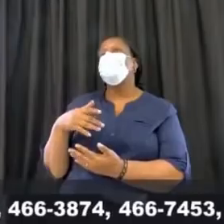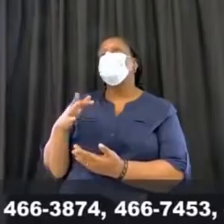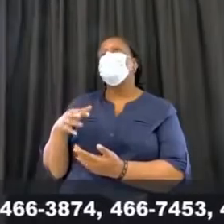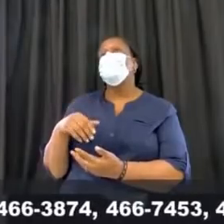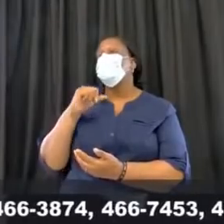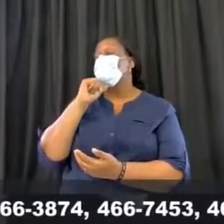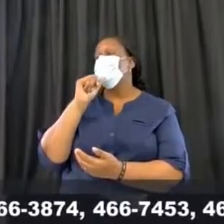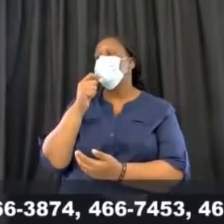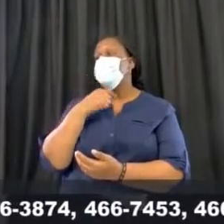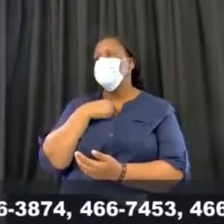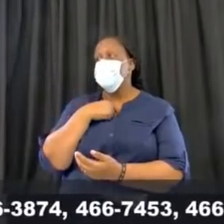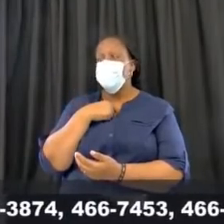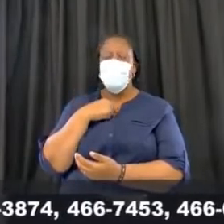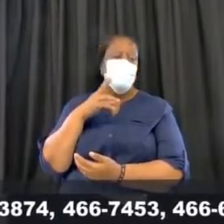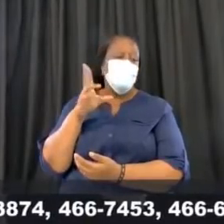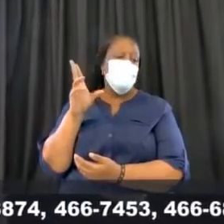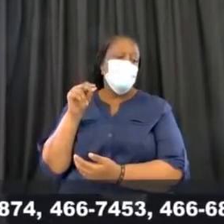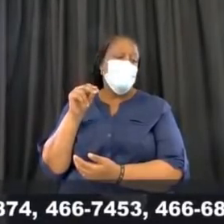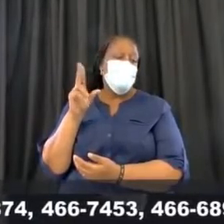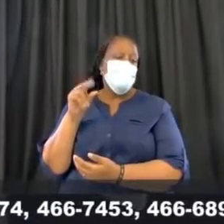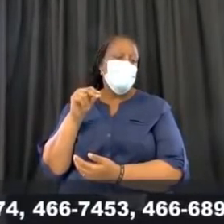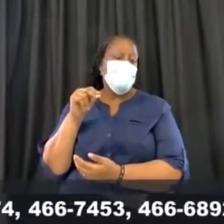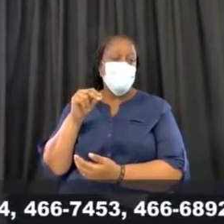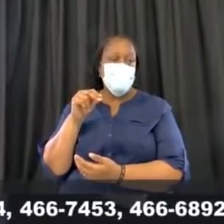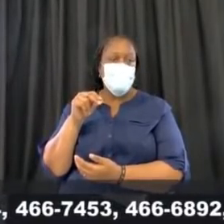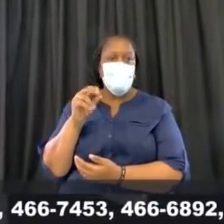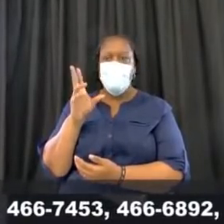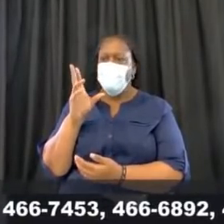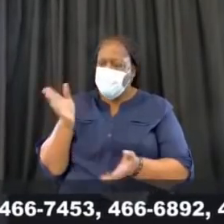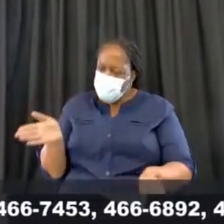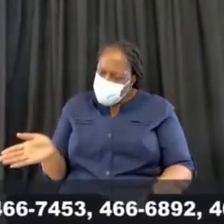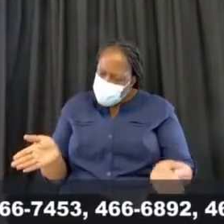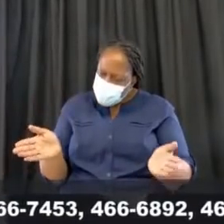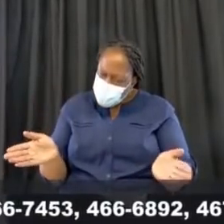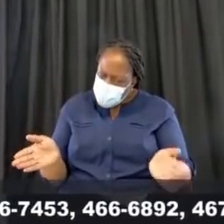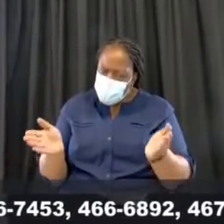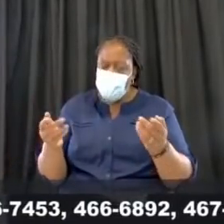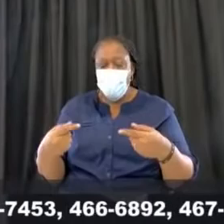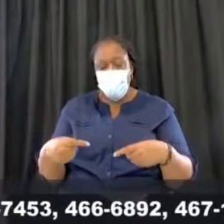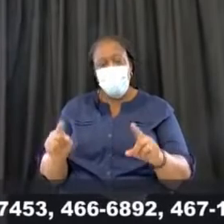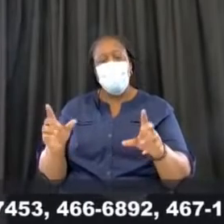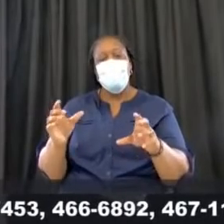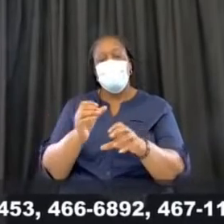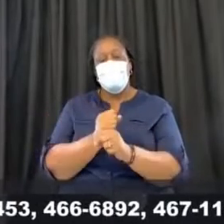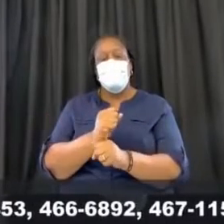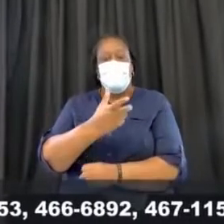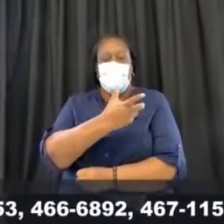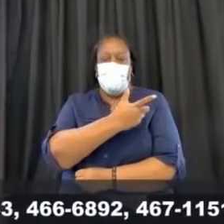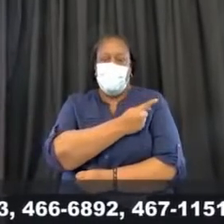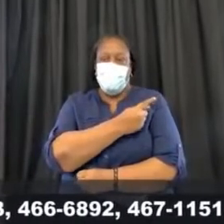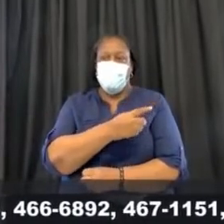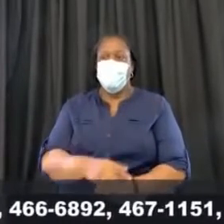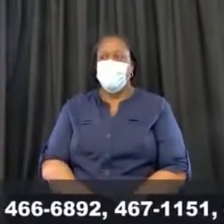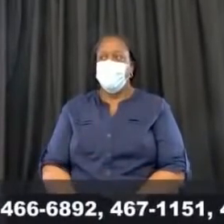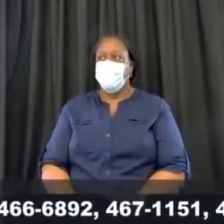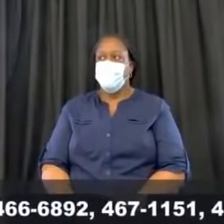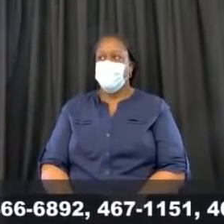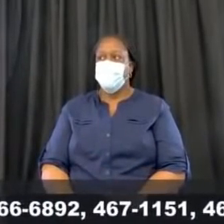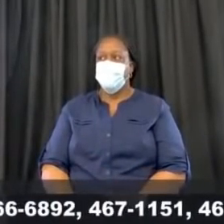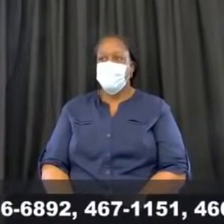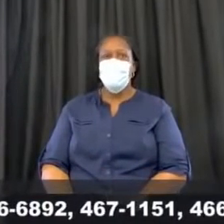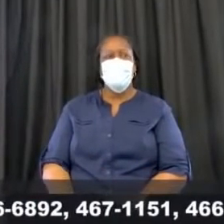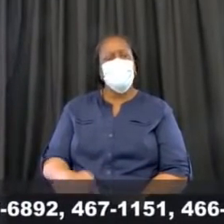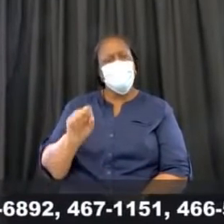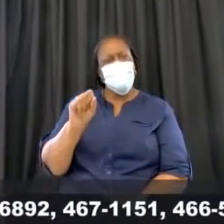persons who can be vaccinated need to move forward and get vaccinated. Yes, there has been talk about a 6th